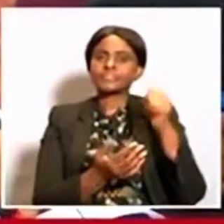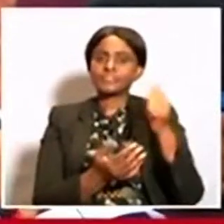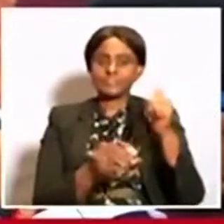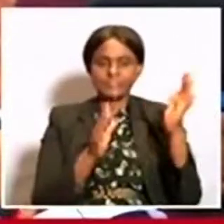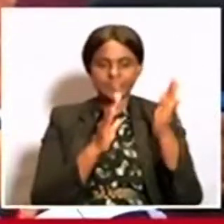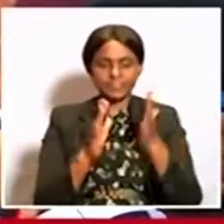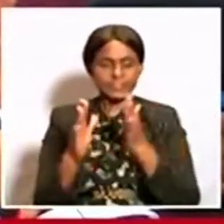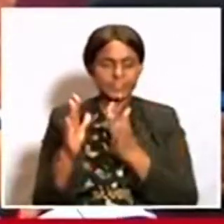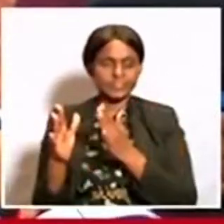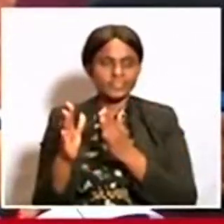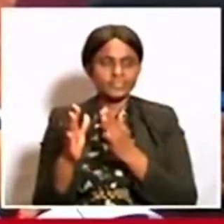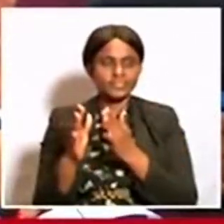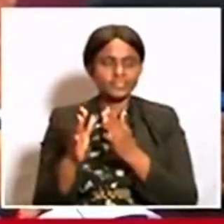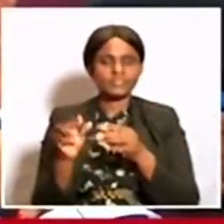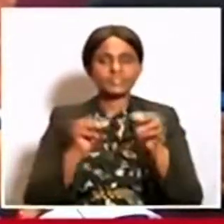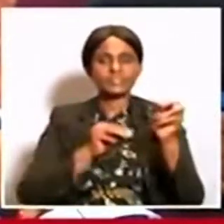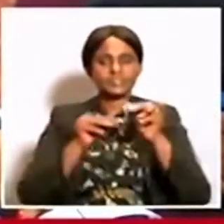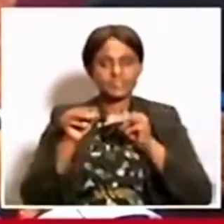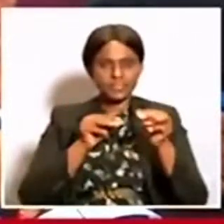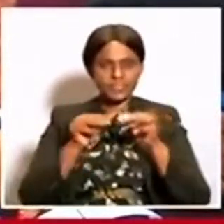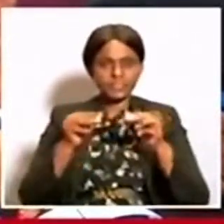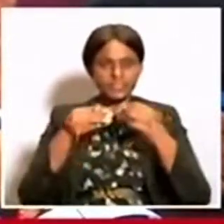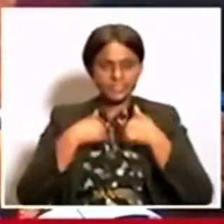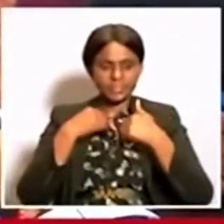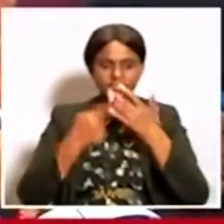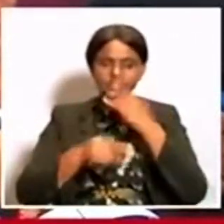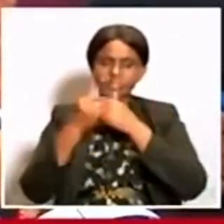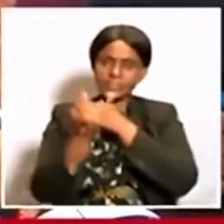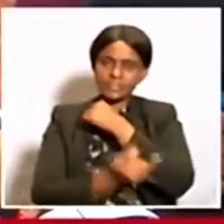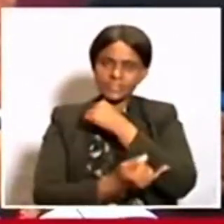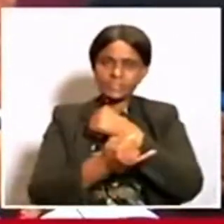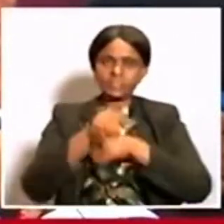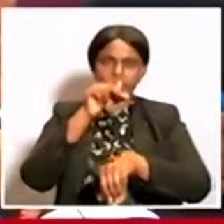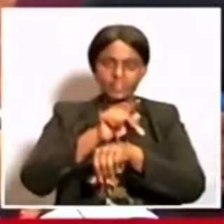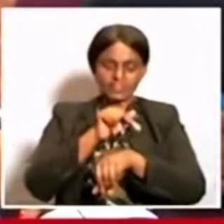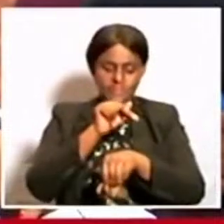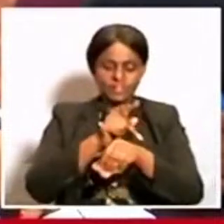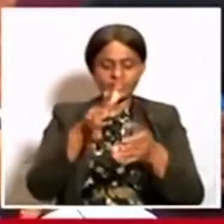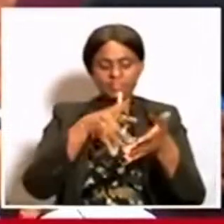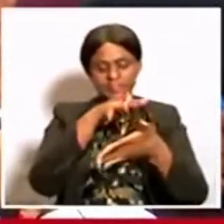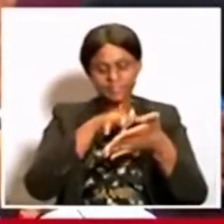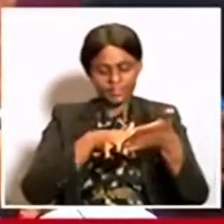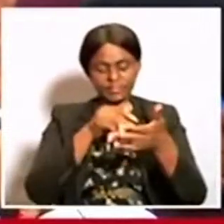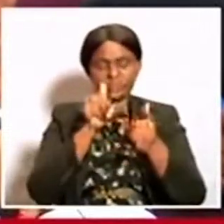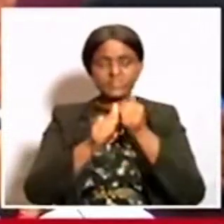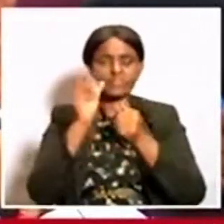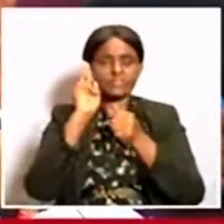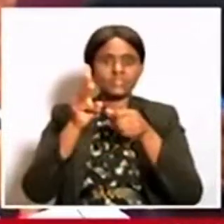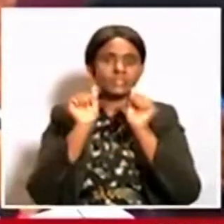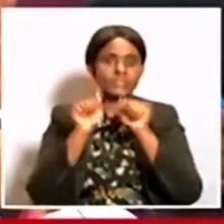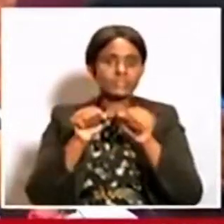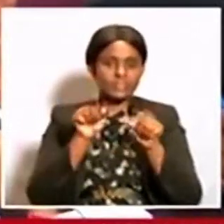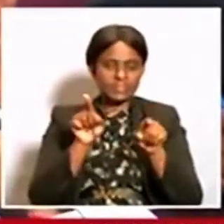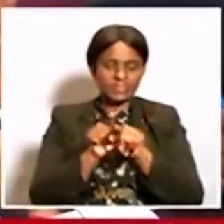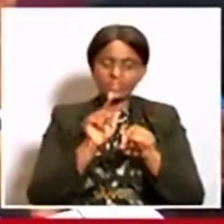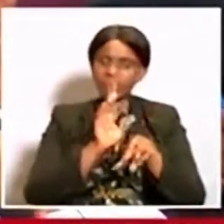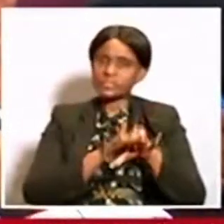Remedial measures. The management has introduced a project tracking sheet that will be able to